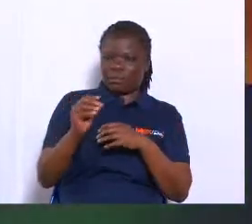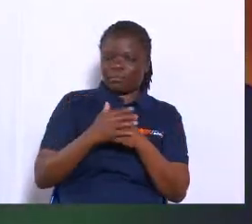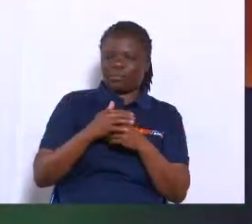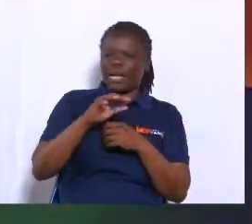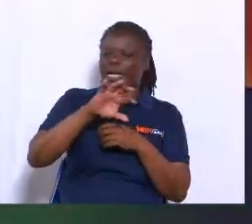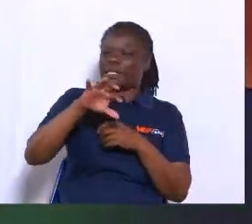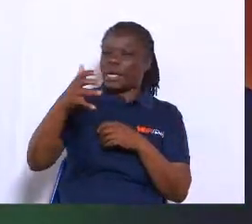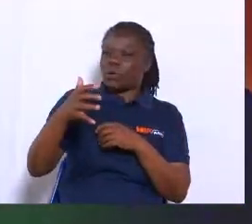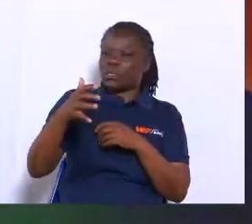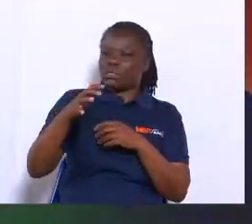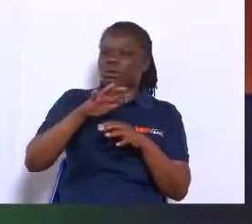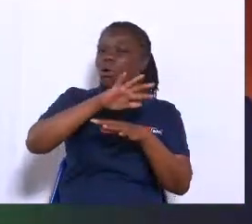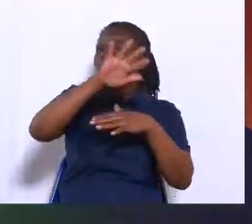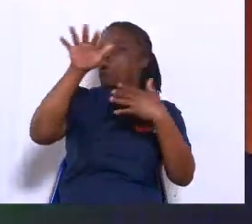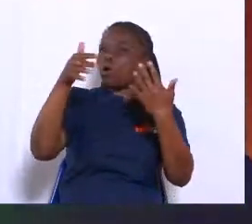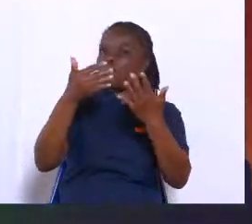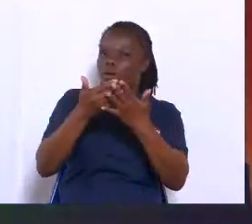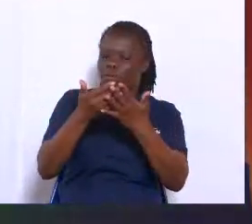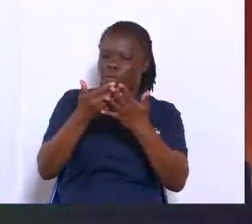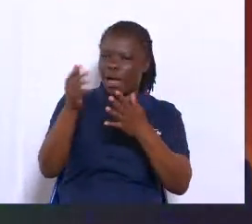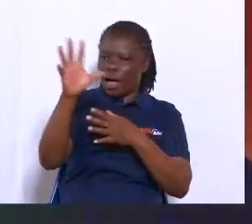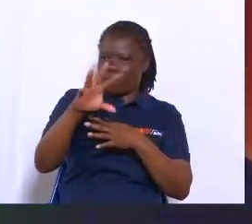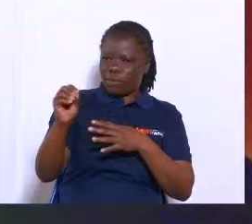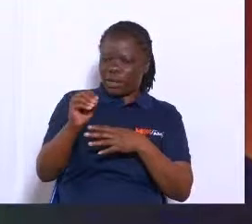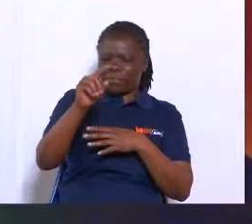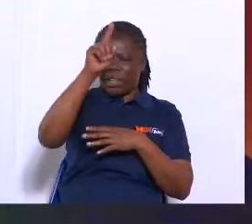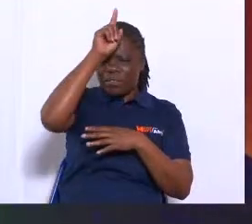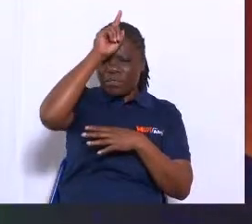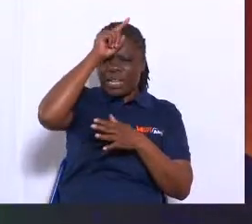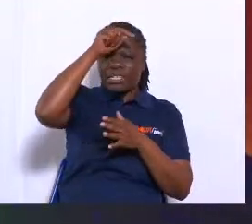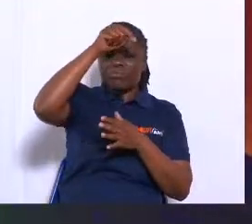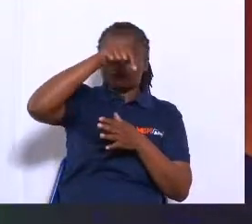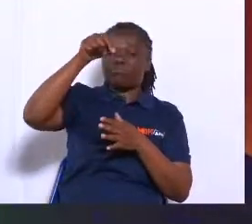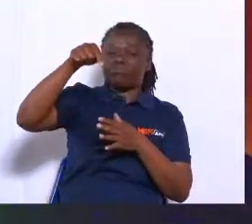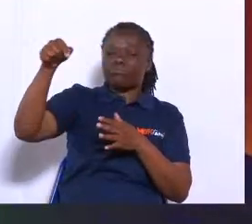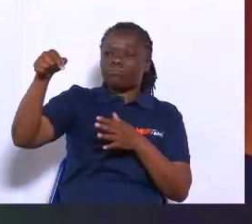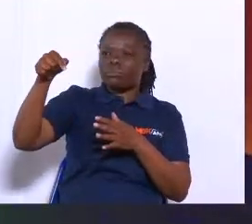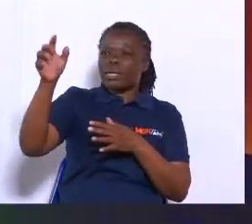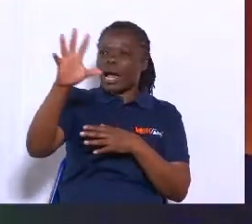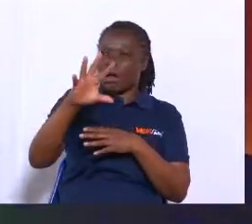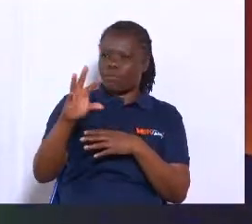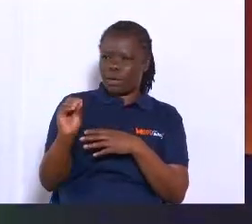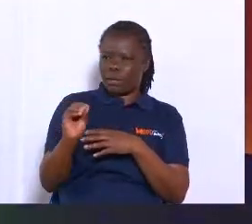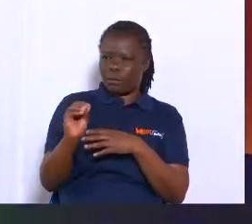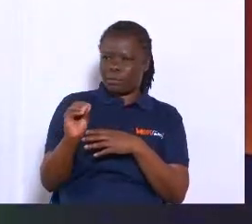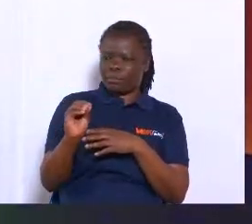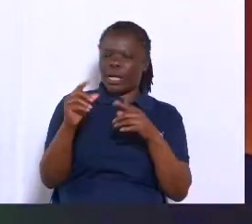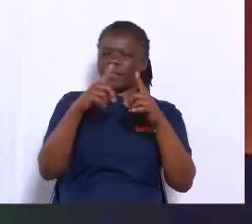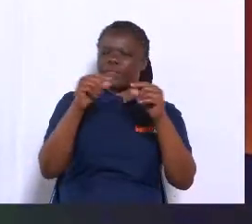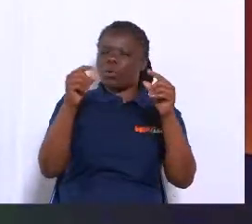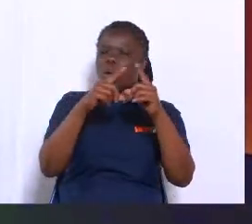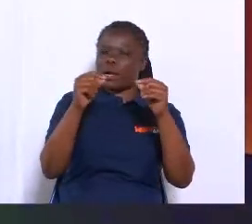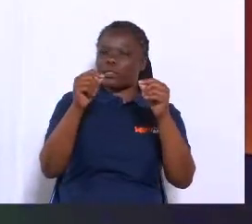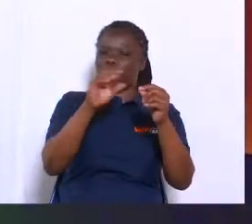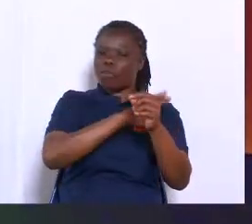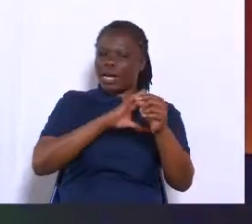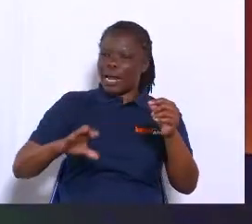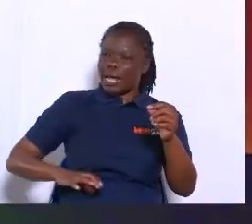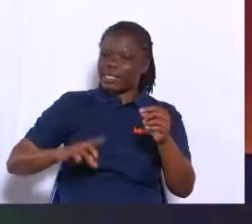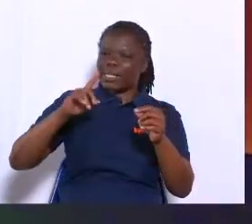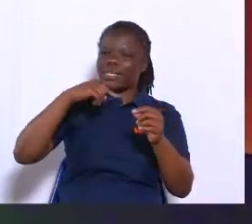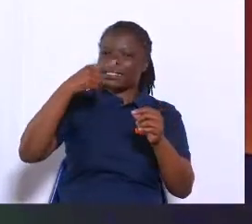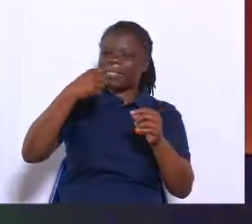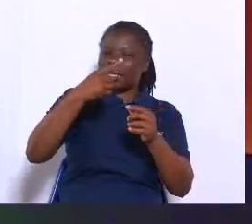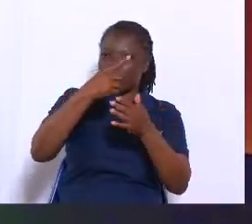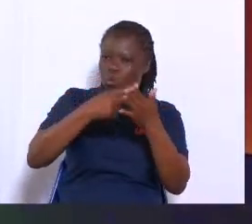towns across Africa, villages across Africa? What do the words of Christ say? Words